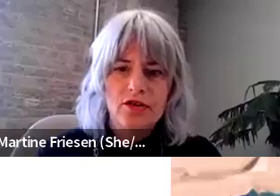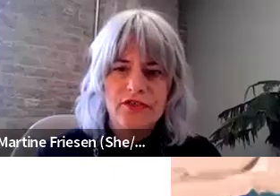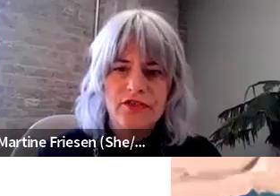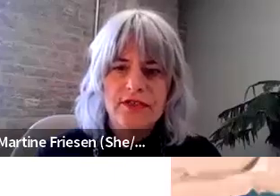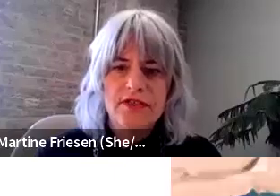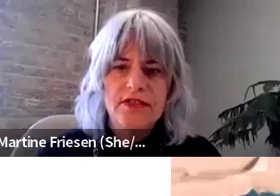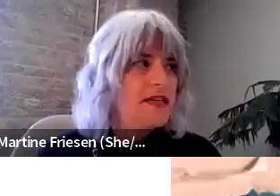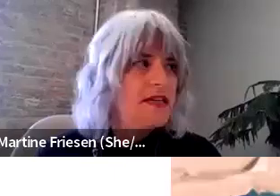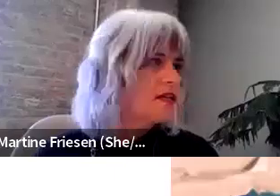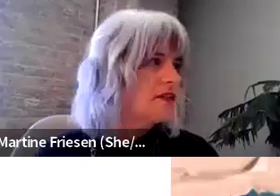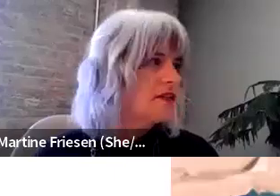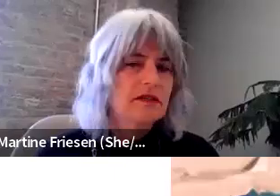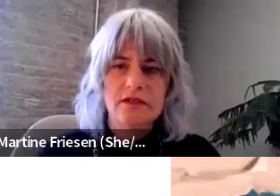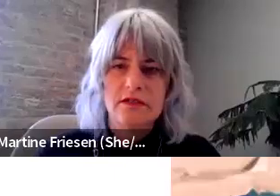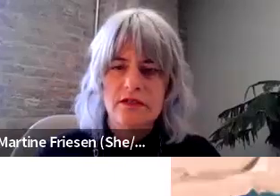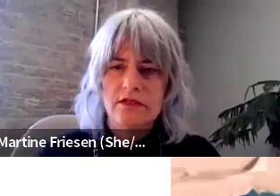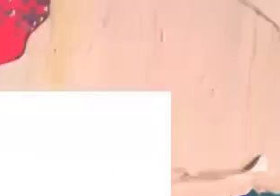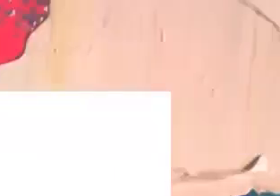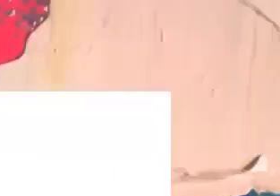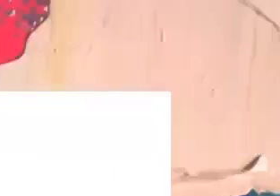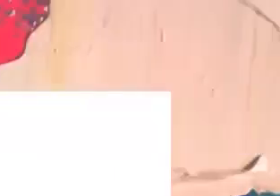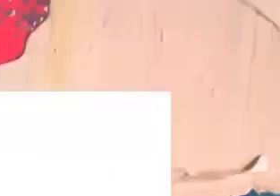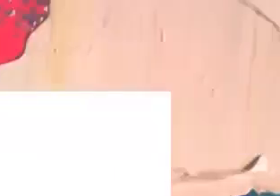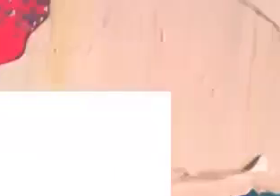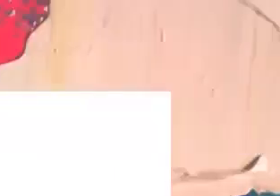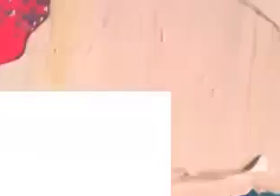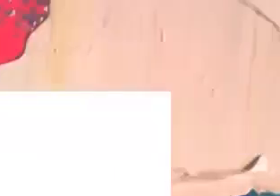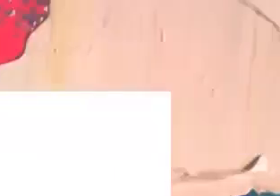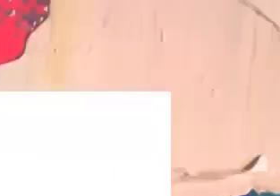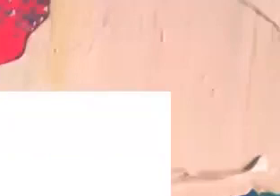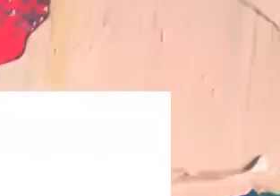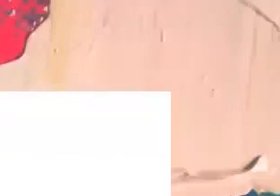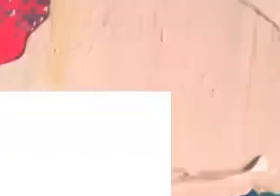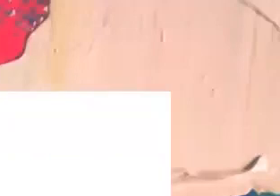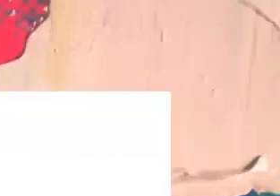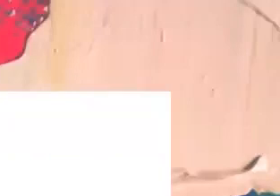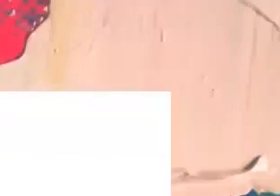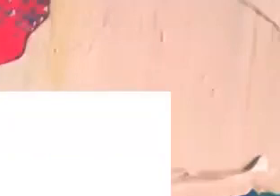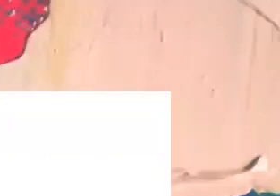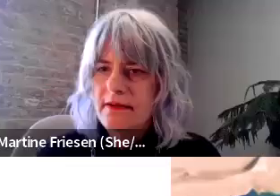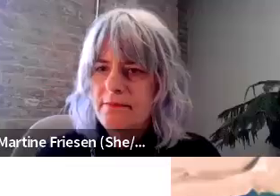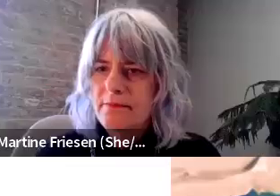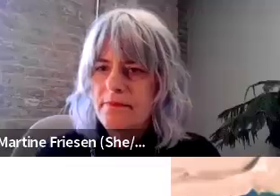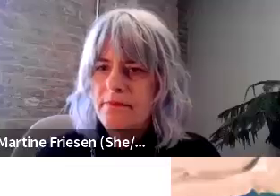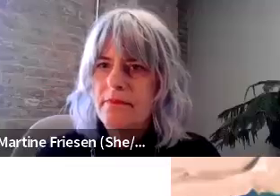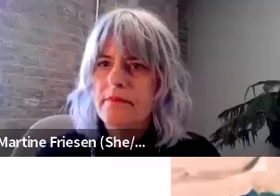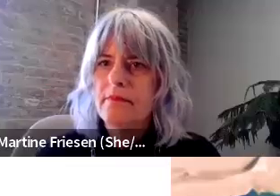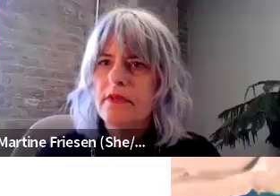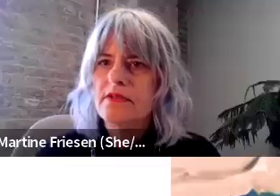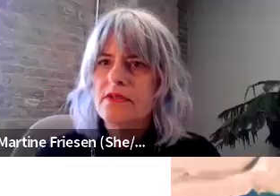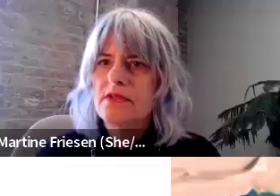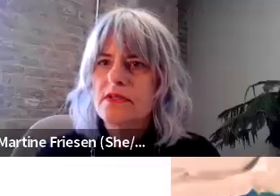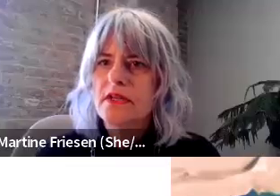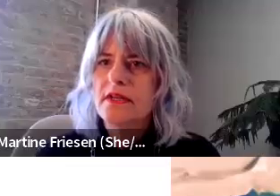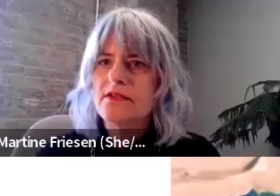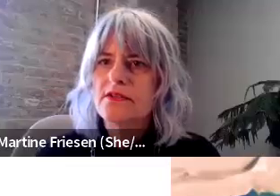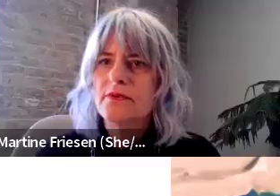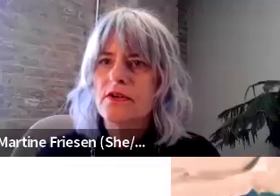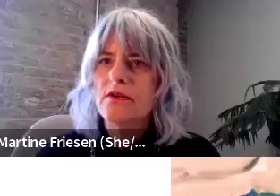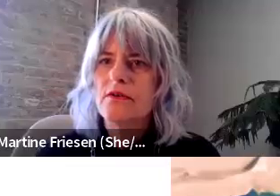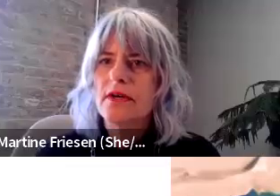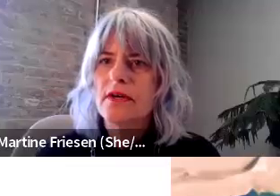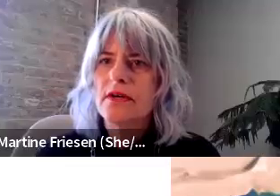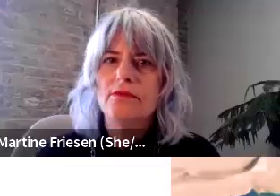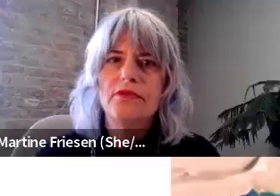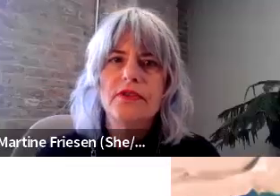Just let me know if you can see it. Yep. Yeah. Okay. Awesome. Let's see. I